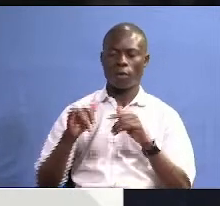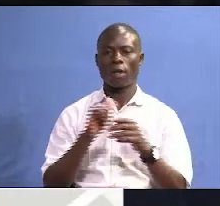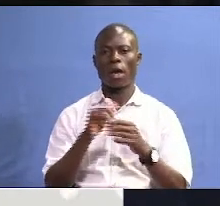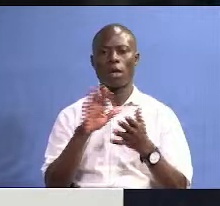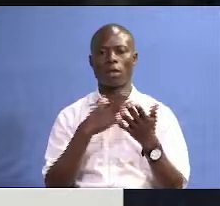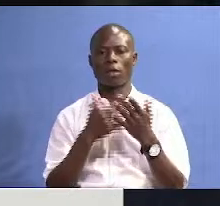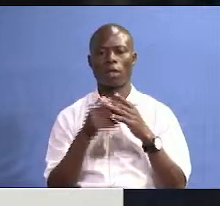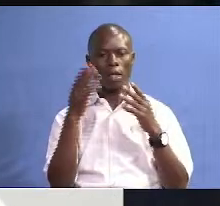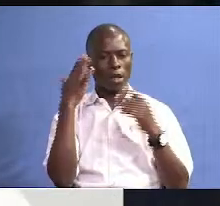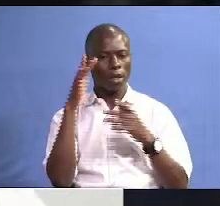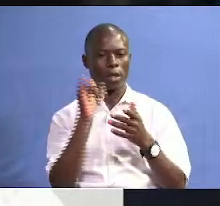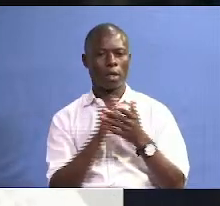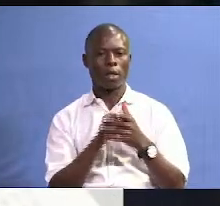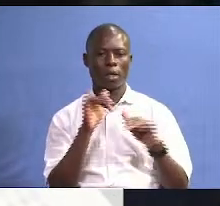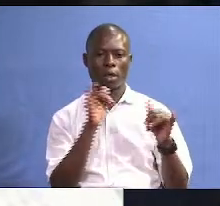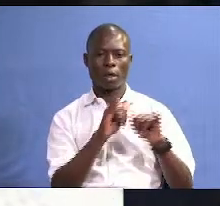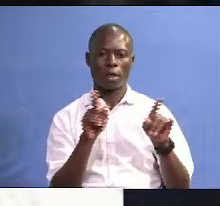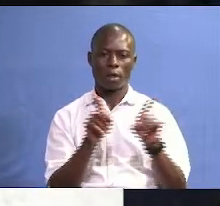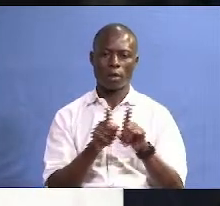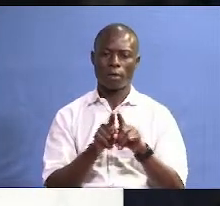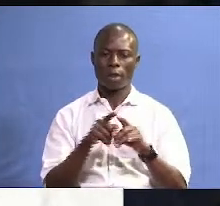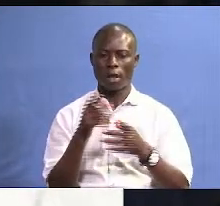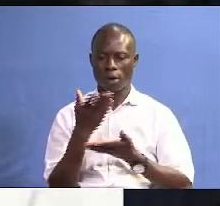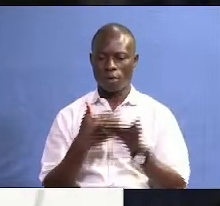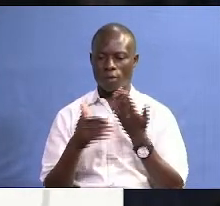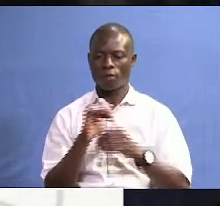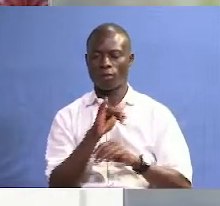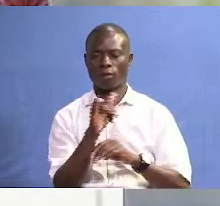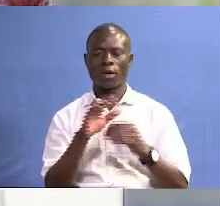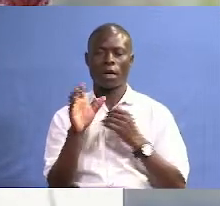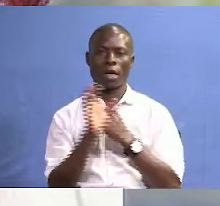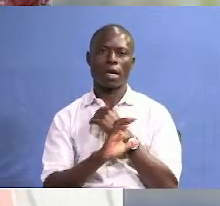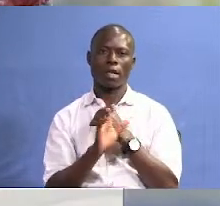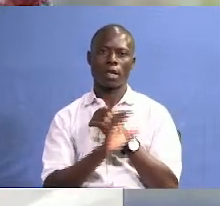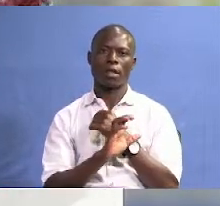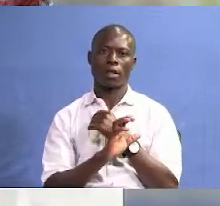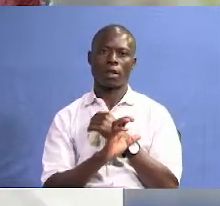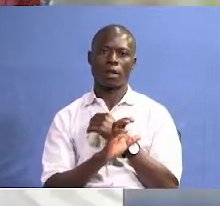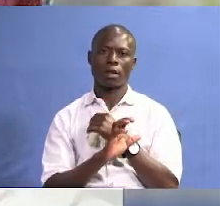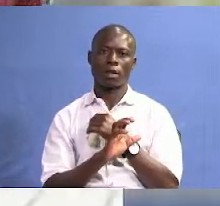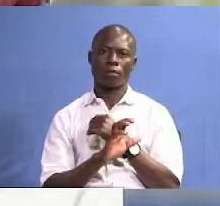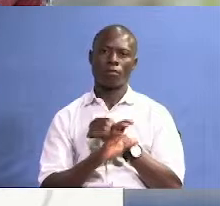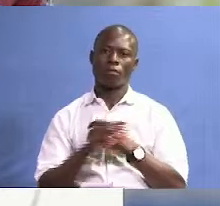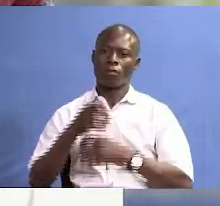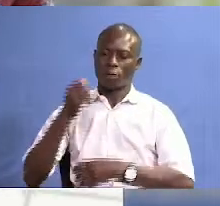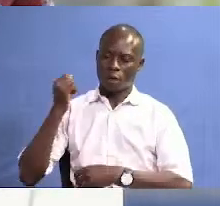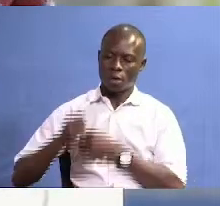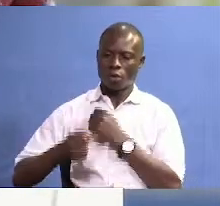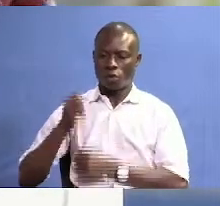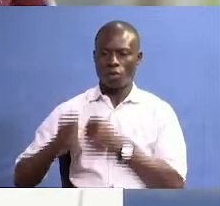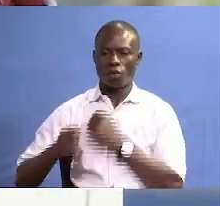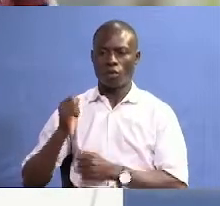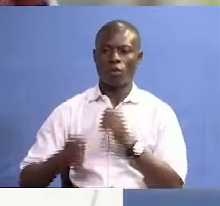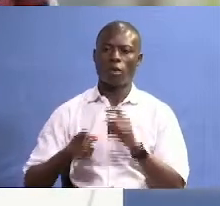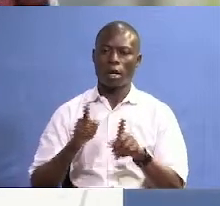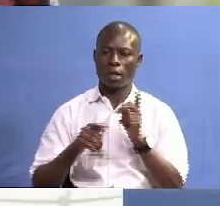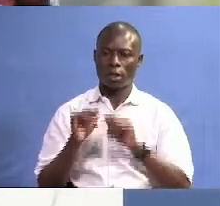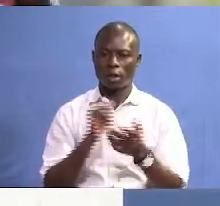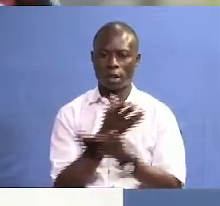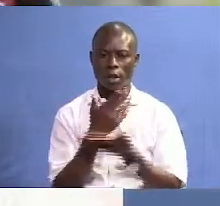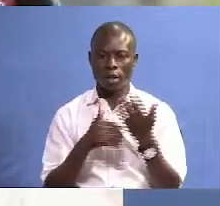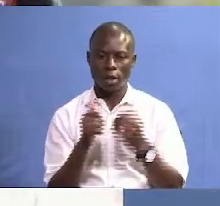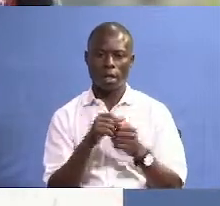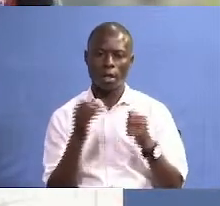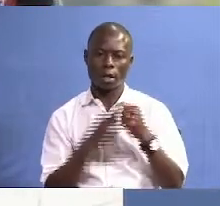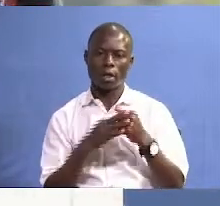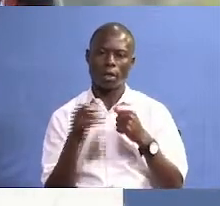menace that continues to retain the integrity of athletics in the country. And in rugby, Jerome Powaters has named the 28-man